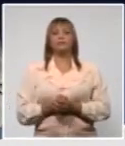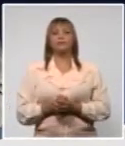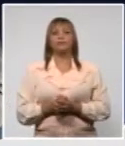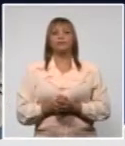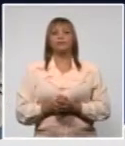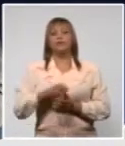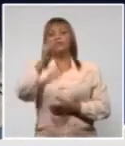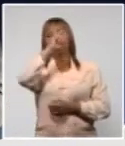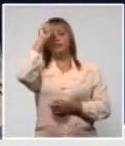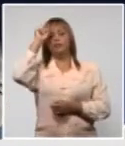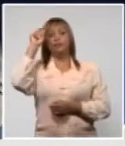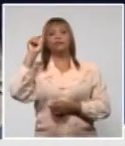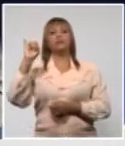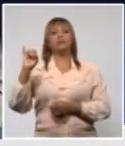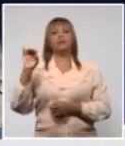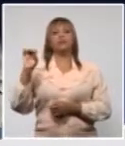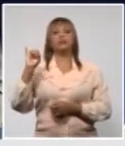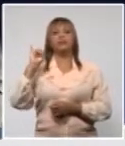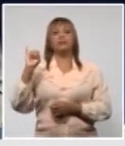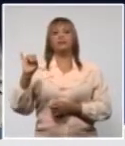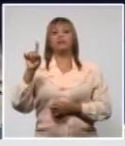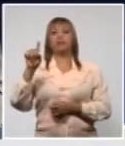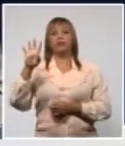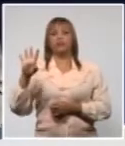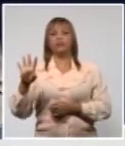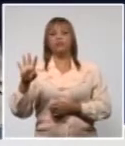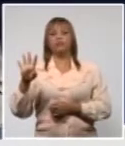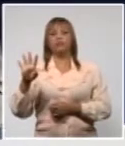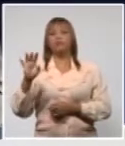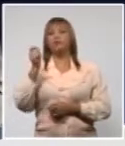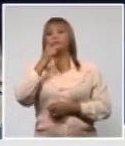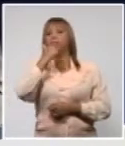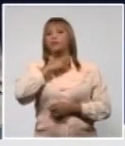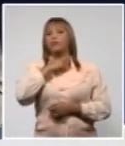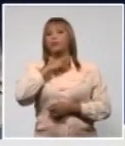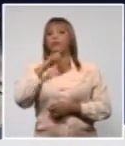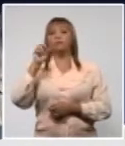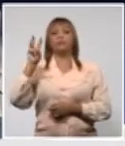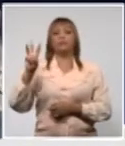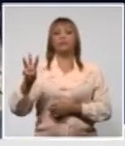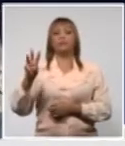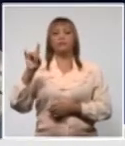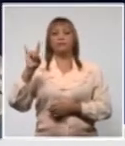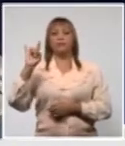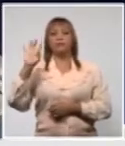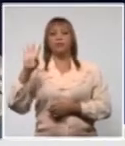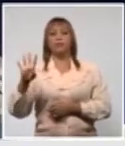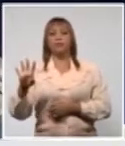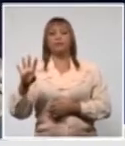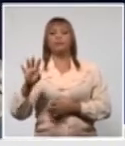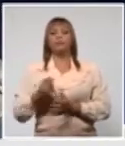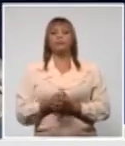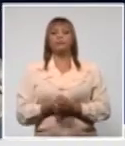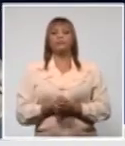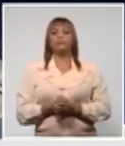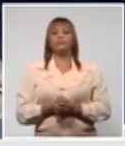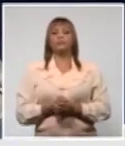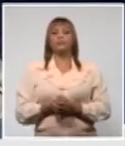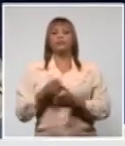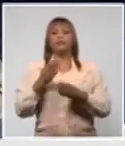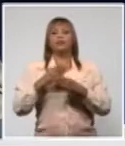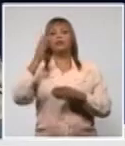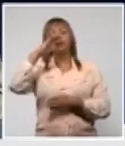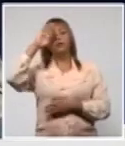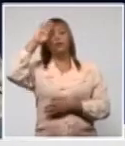Ciego de Ávila 394, Santiago de Cuba 68, and so forth from every